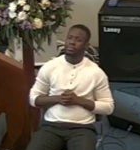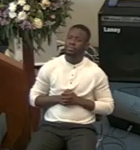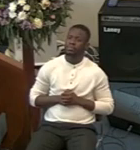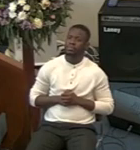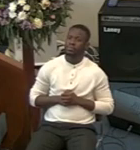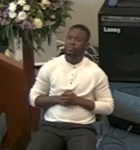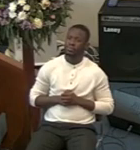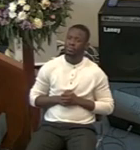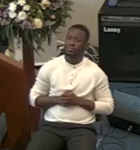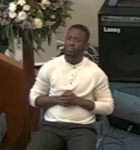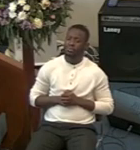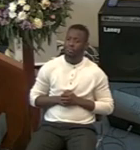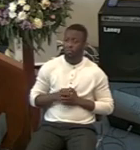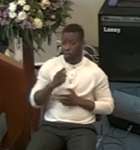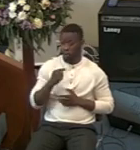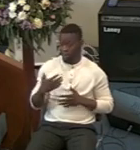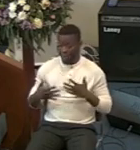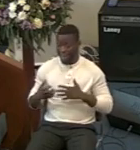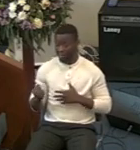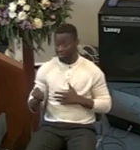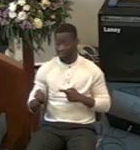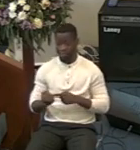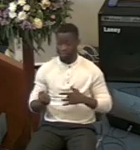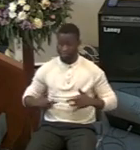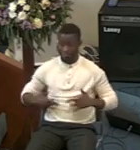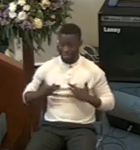And even if that's with a clenched fist,